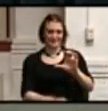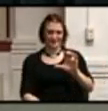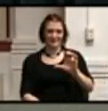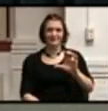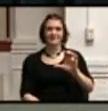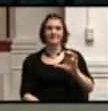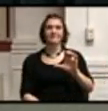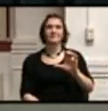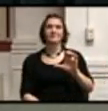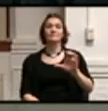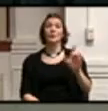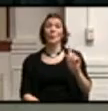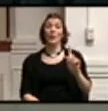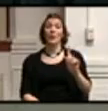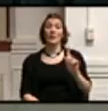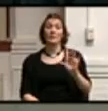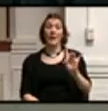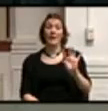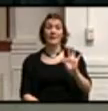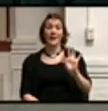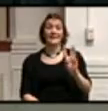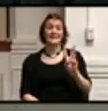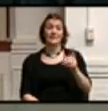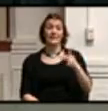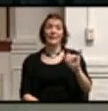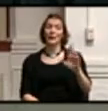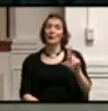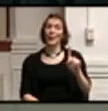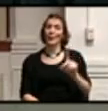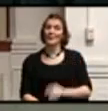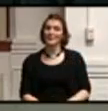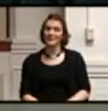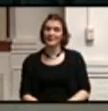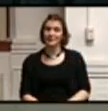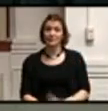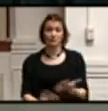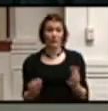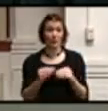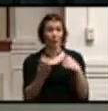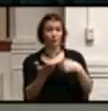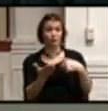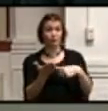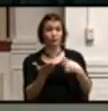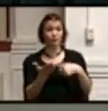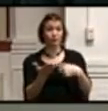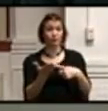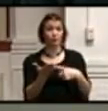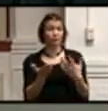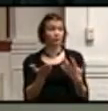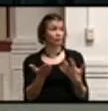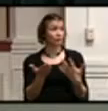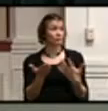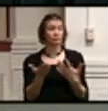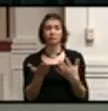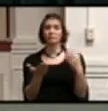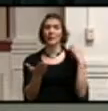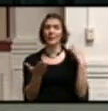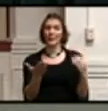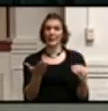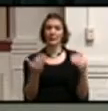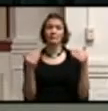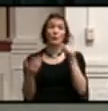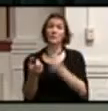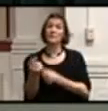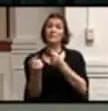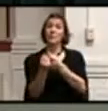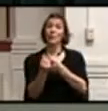Hannaford Supermarket located at 896 Putney Road. Is there any further discussion about that motion? Hearing none,